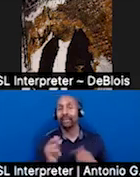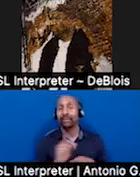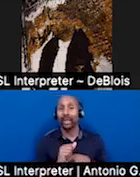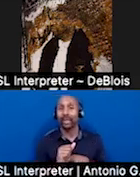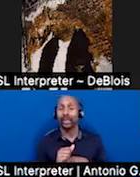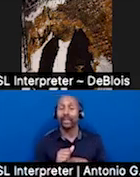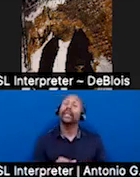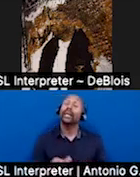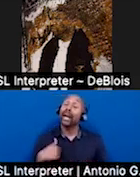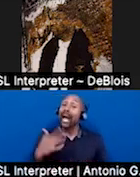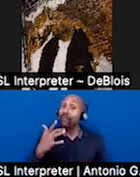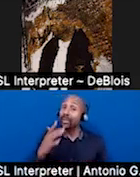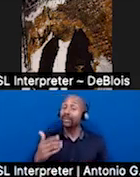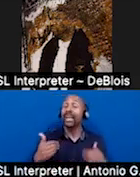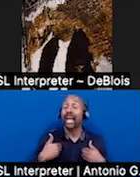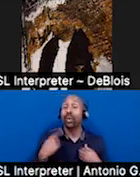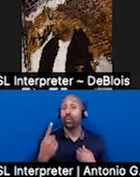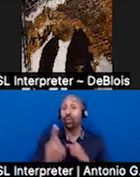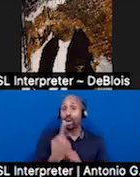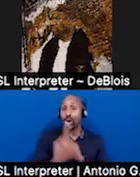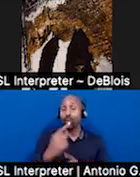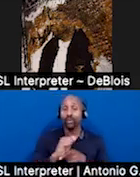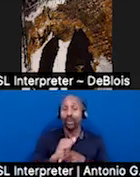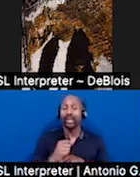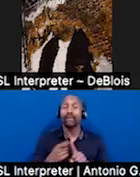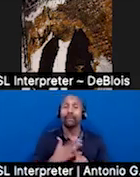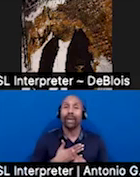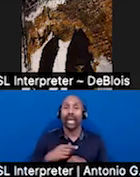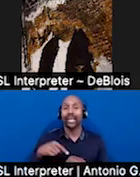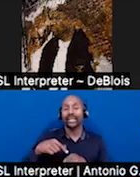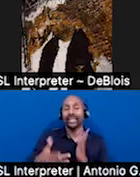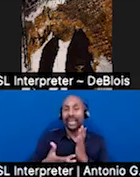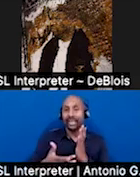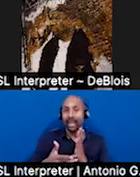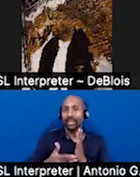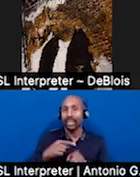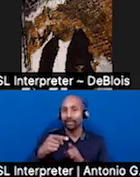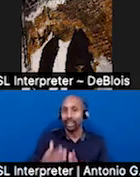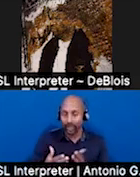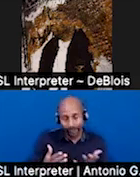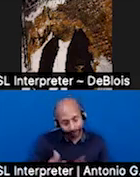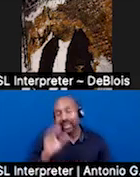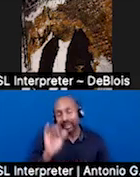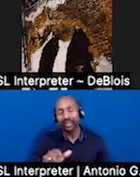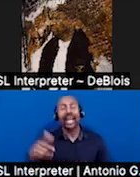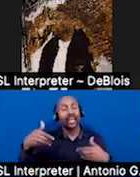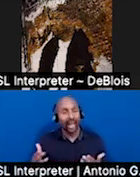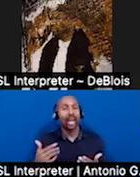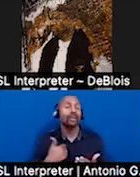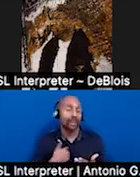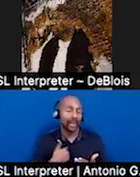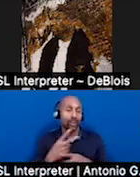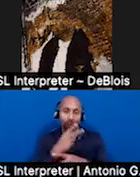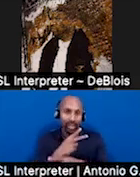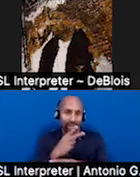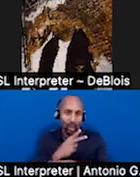one-on-one training through my specialist, technology specialist, and that has really allowed me to, figure out and problem solve